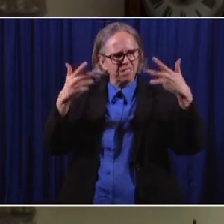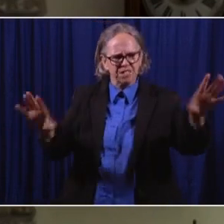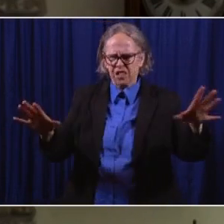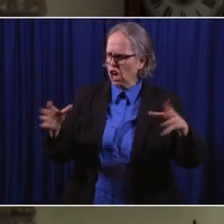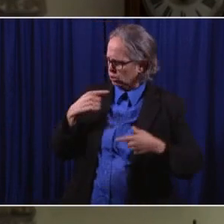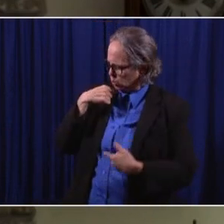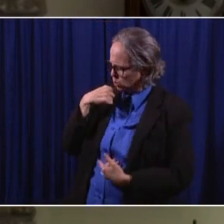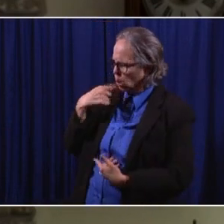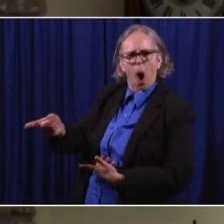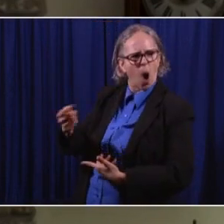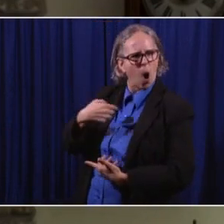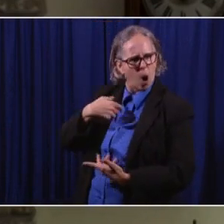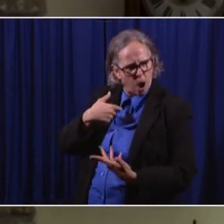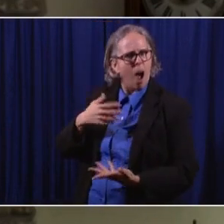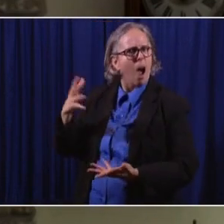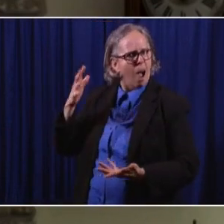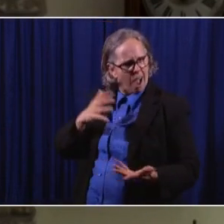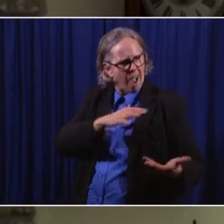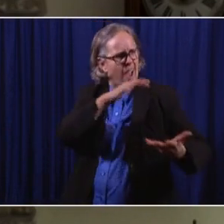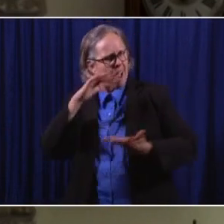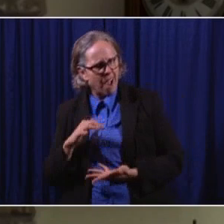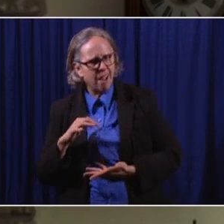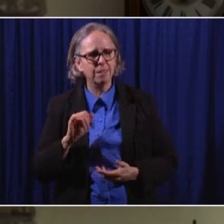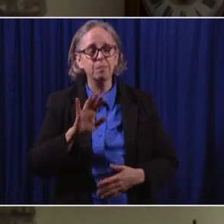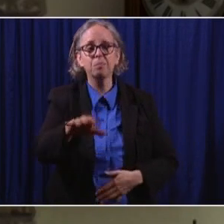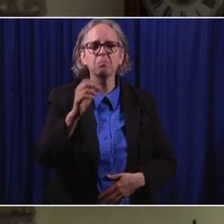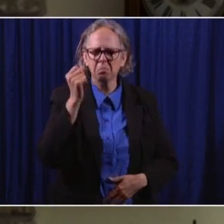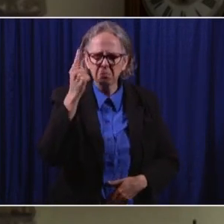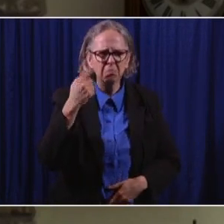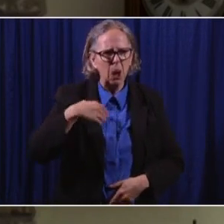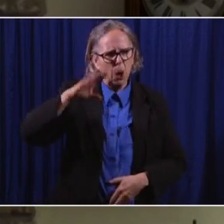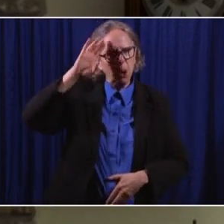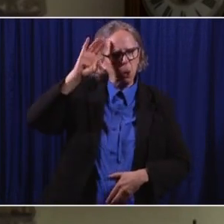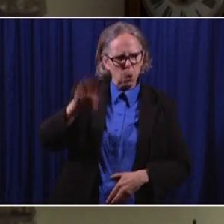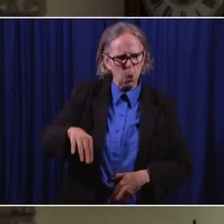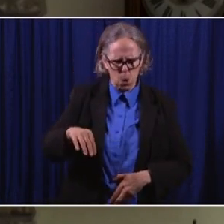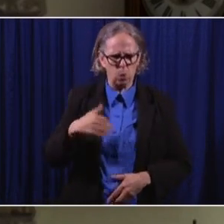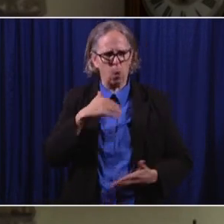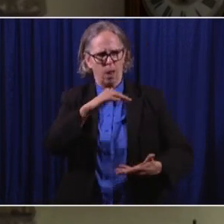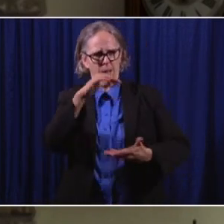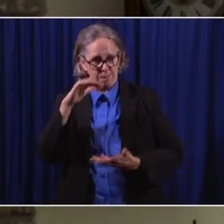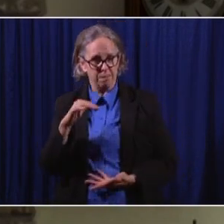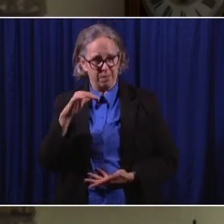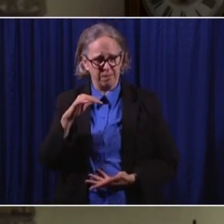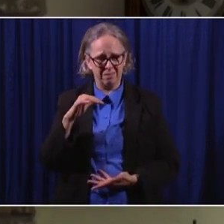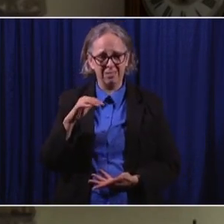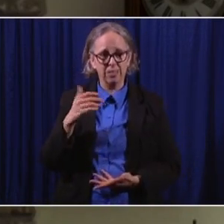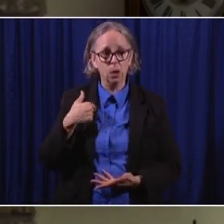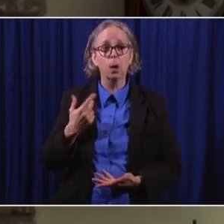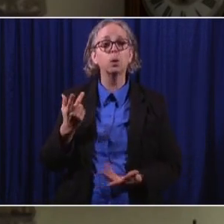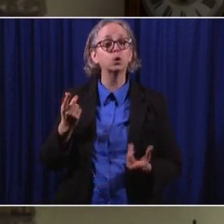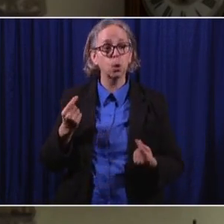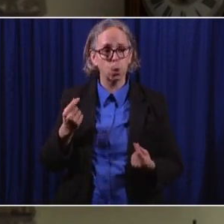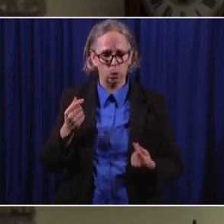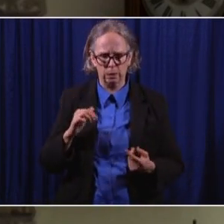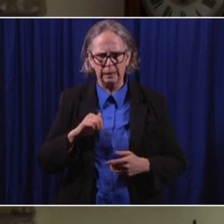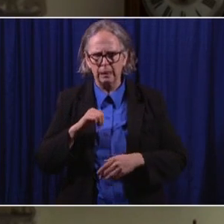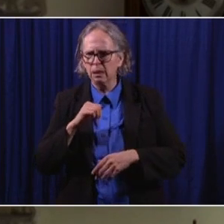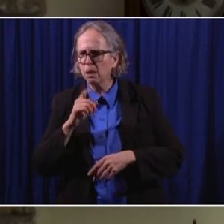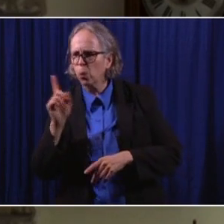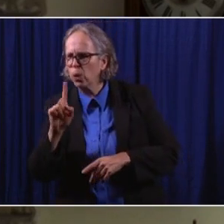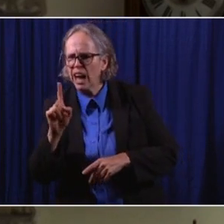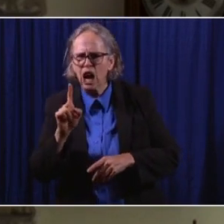coming. So we know a lot of different places where we're going to deploy them. I mean, we have two goals.